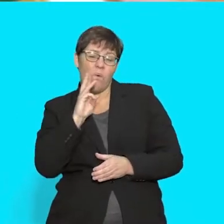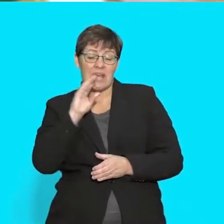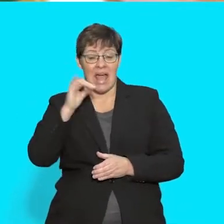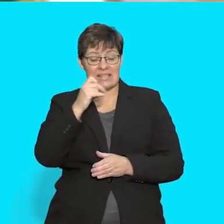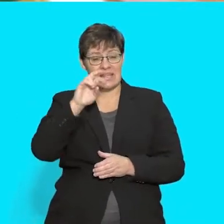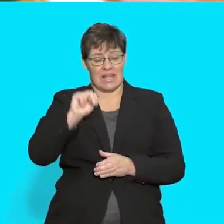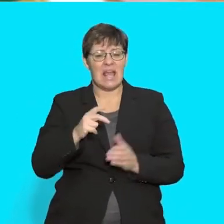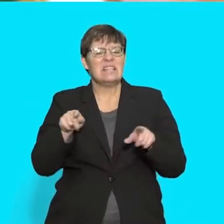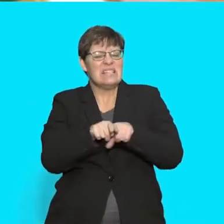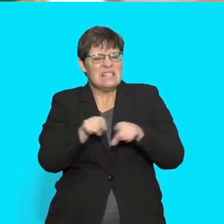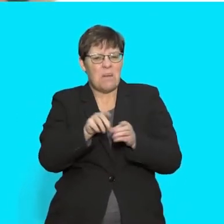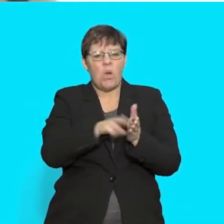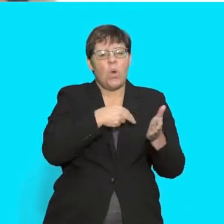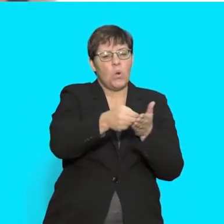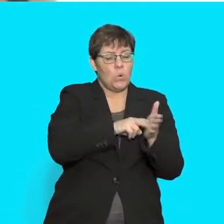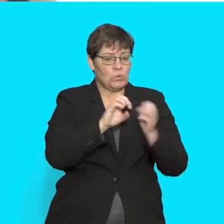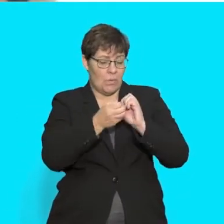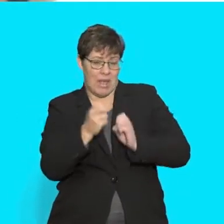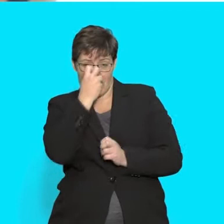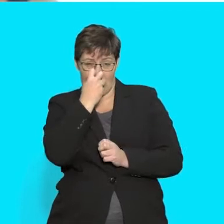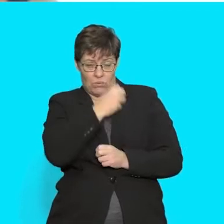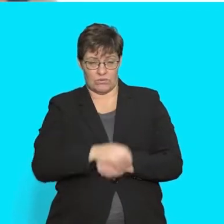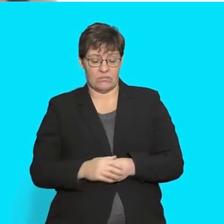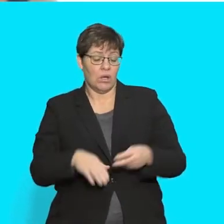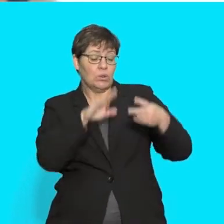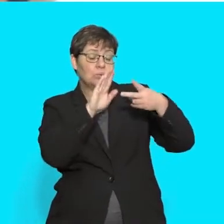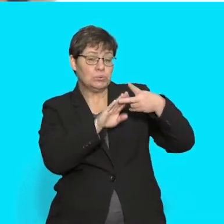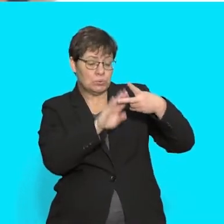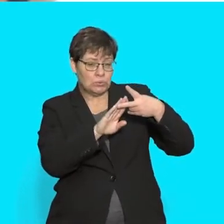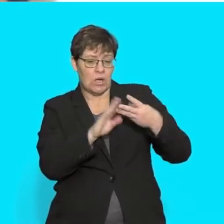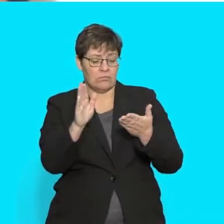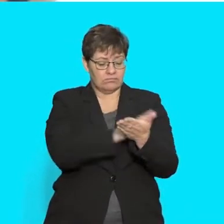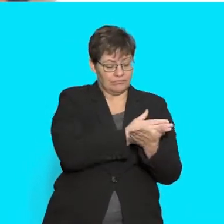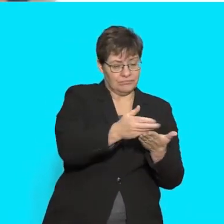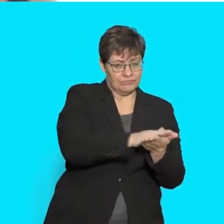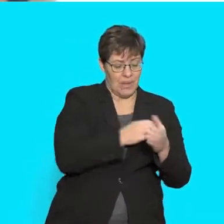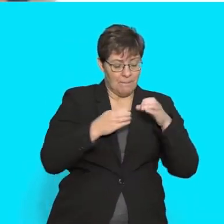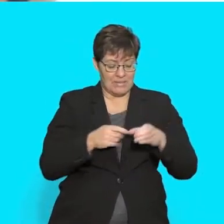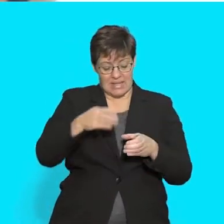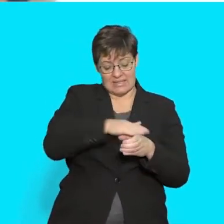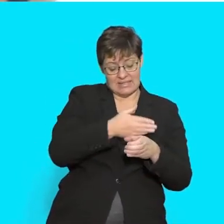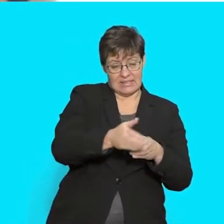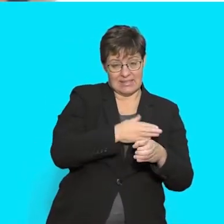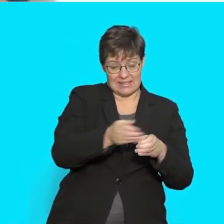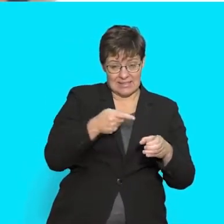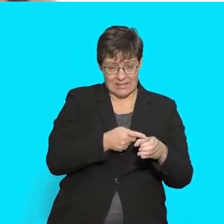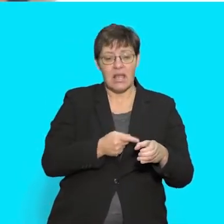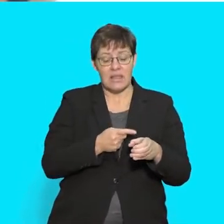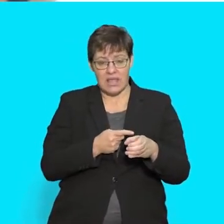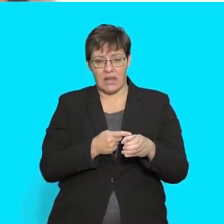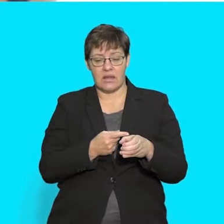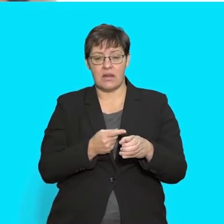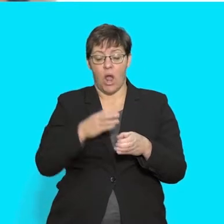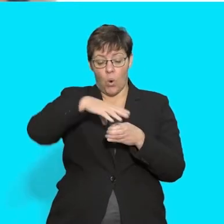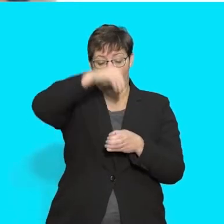as glue to make the clowns. 2. Spread the icing onto the Marie biscuits and then press the cone onto